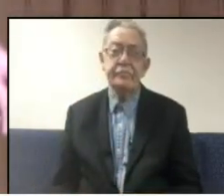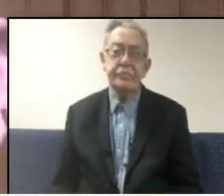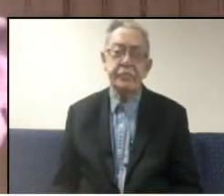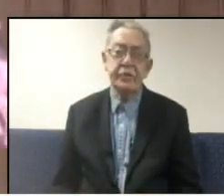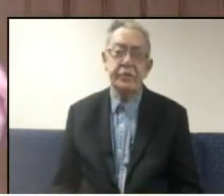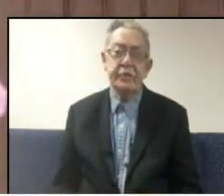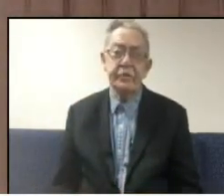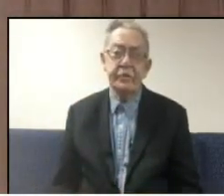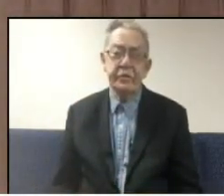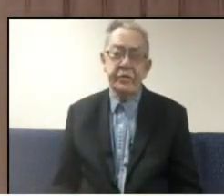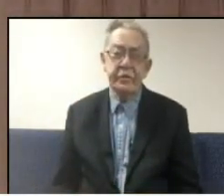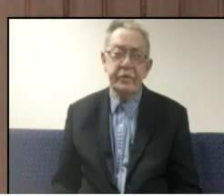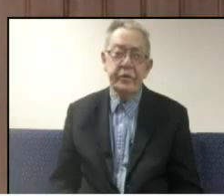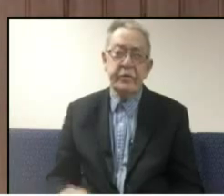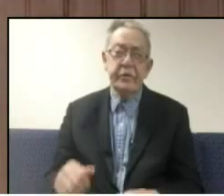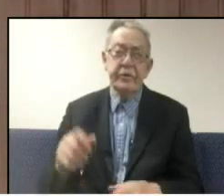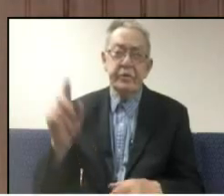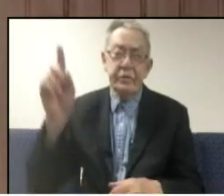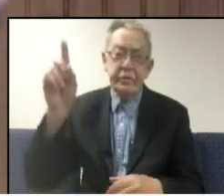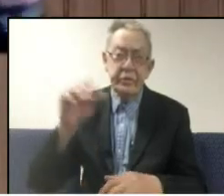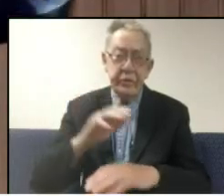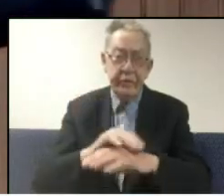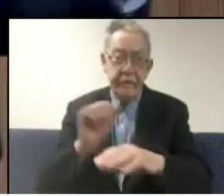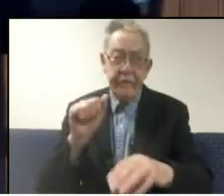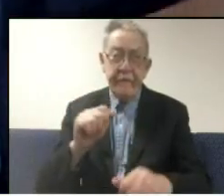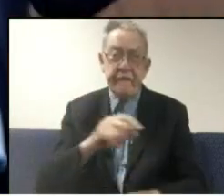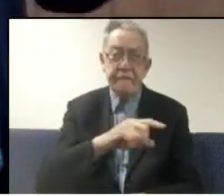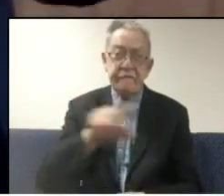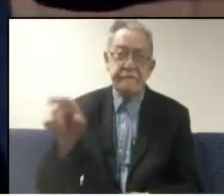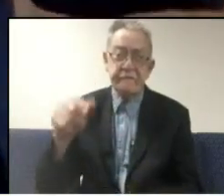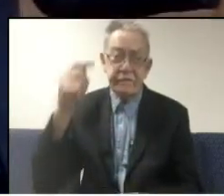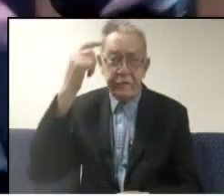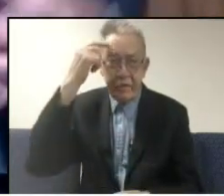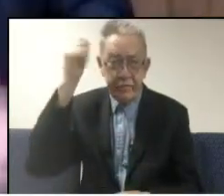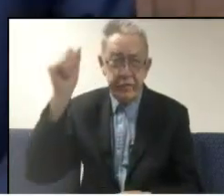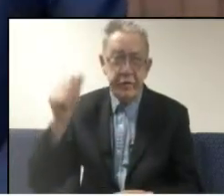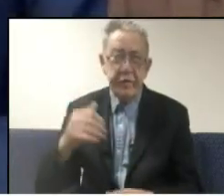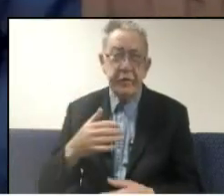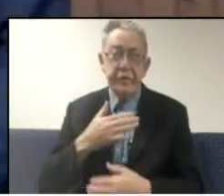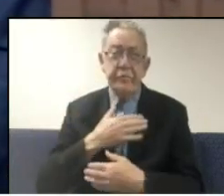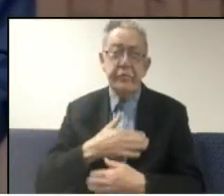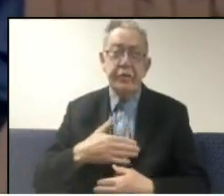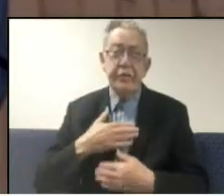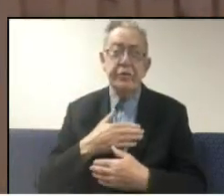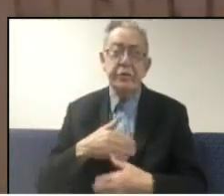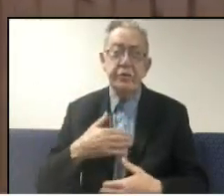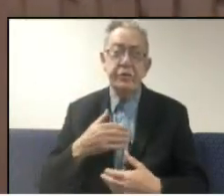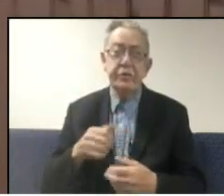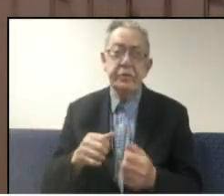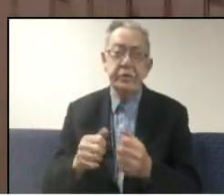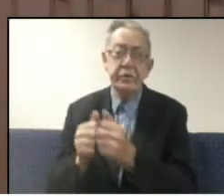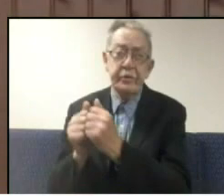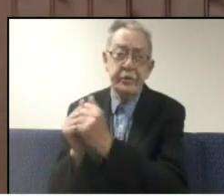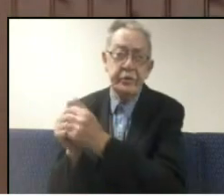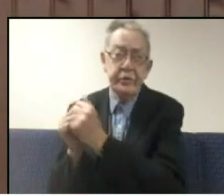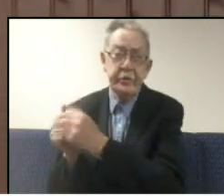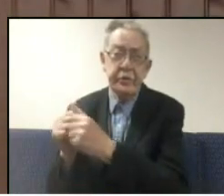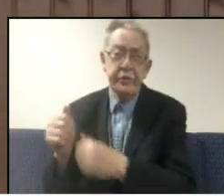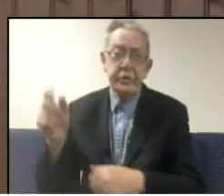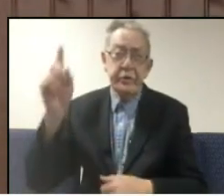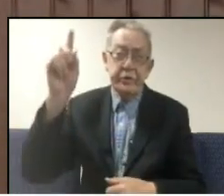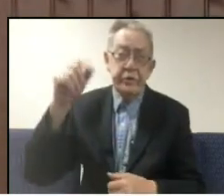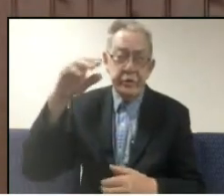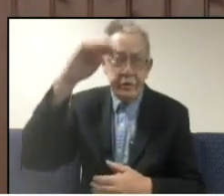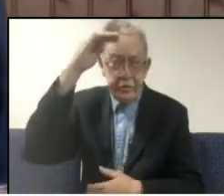you. He calls you because He's pleased to do so. Boy, that ought to encourage